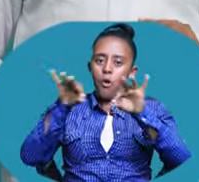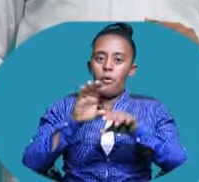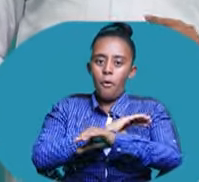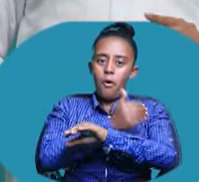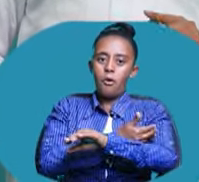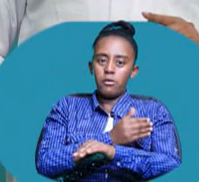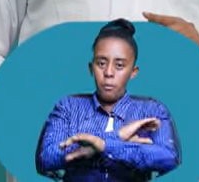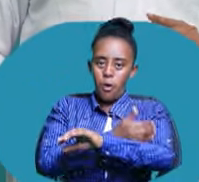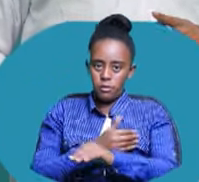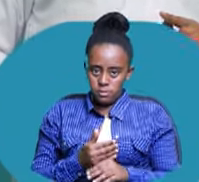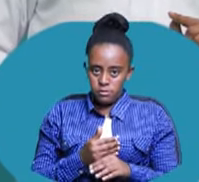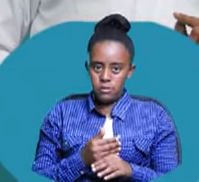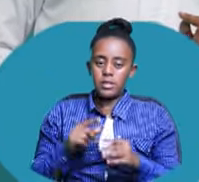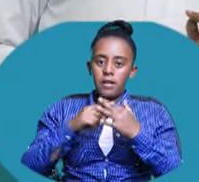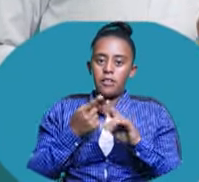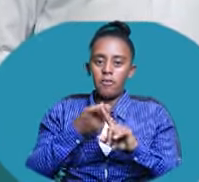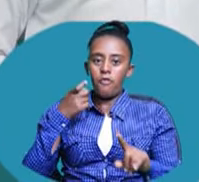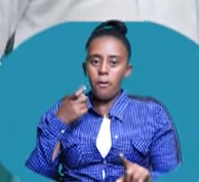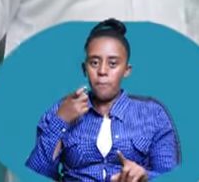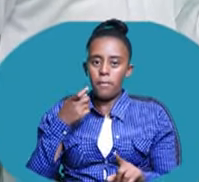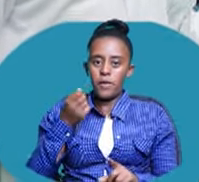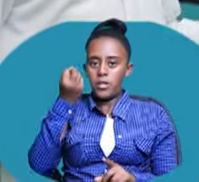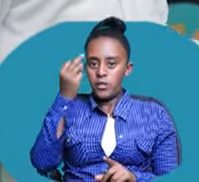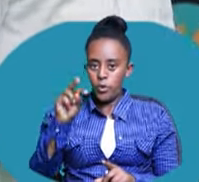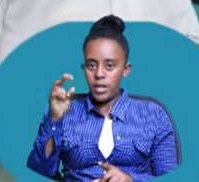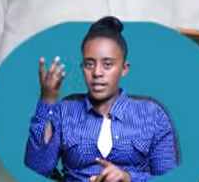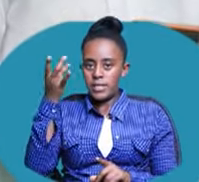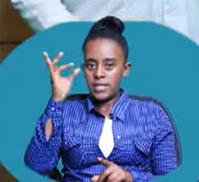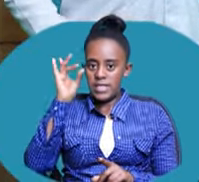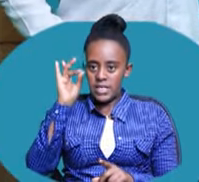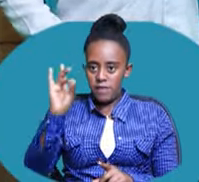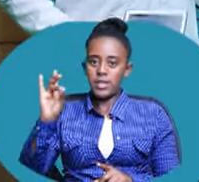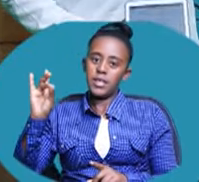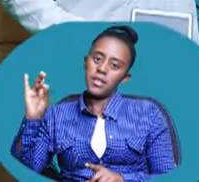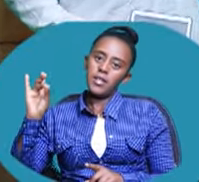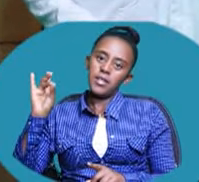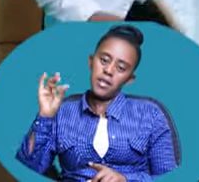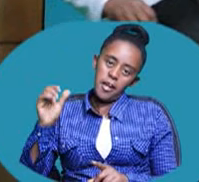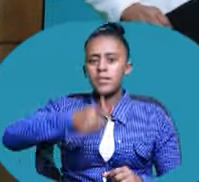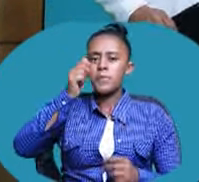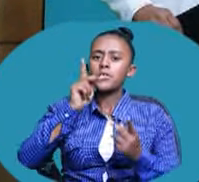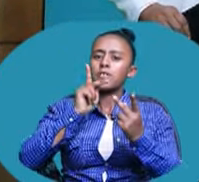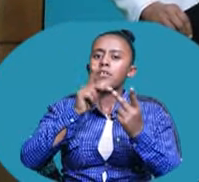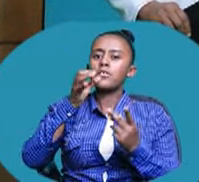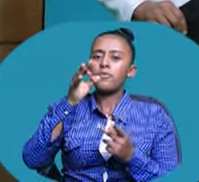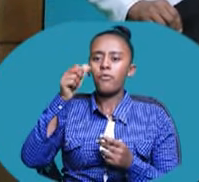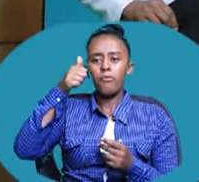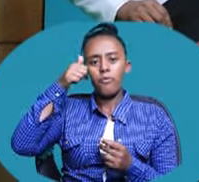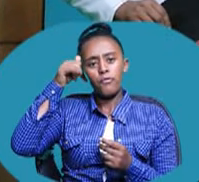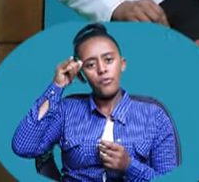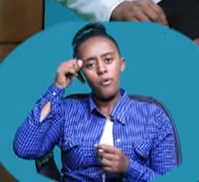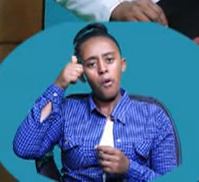power succession starting from 1270 AD. The main Success of Yakunu